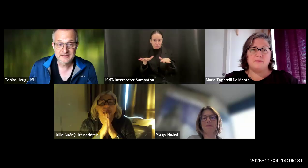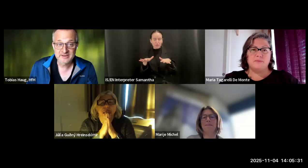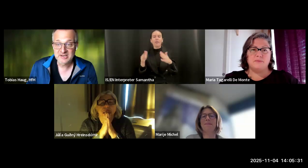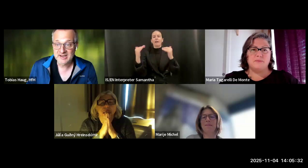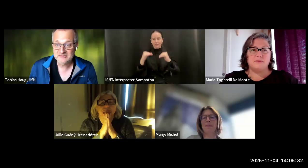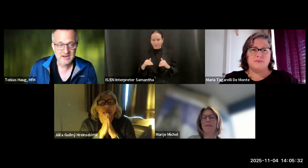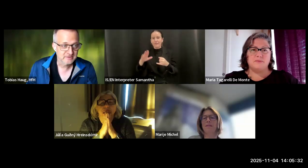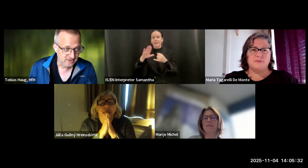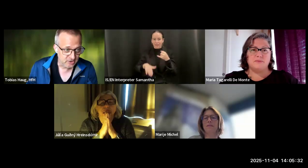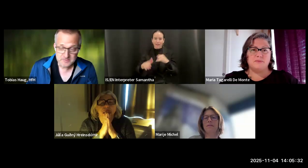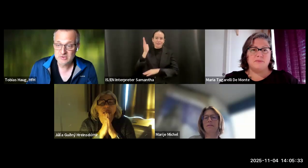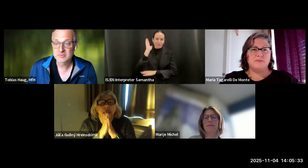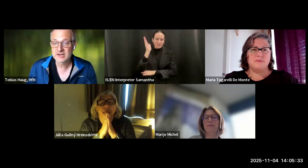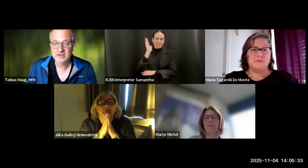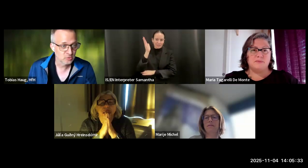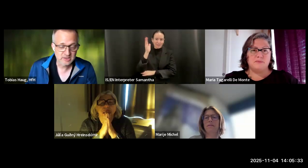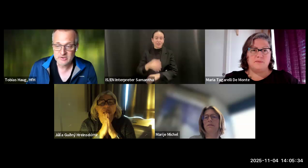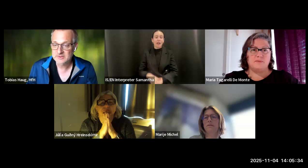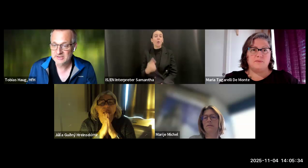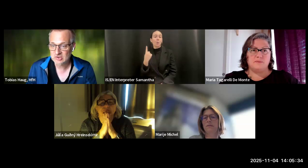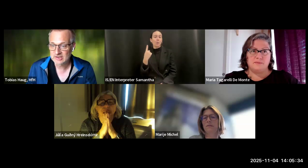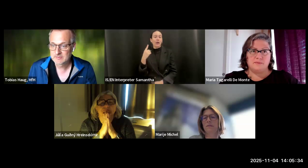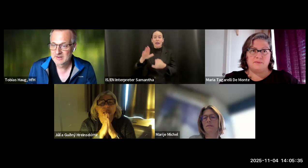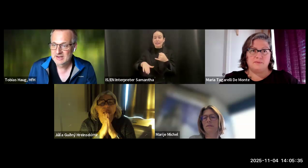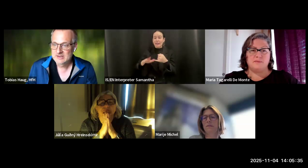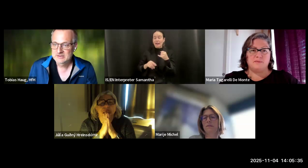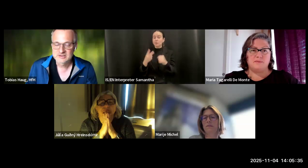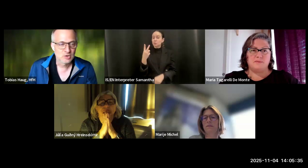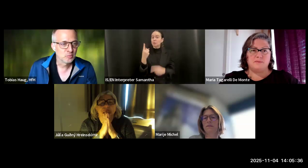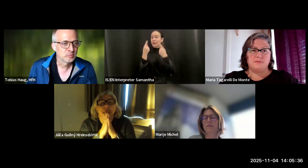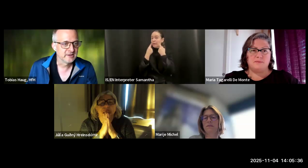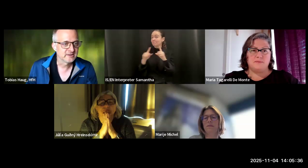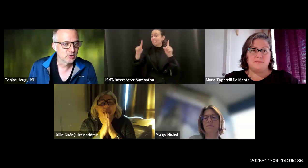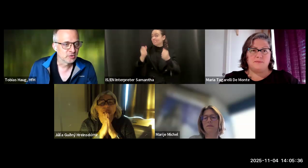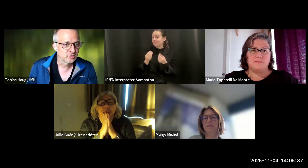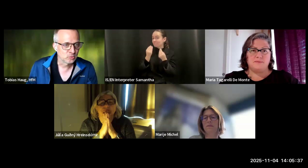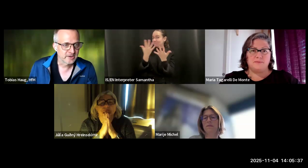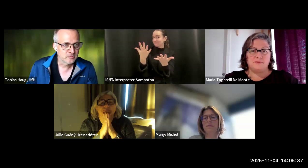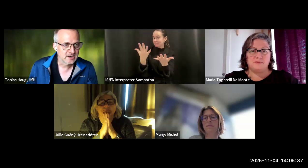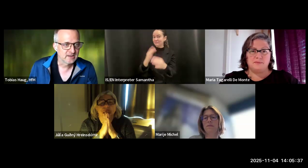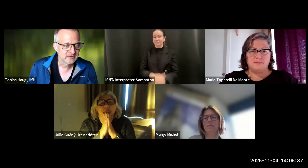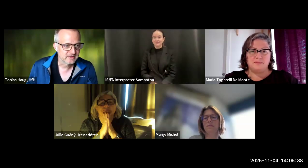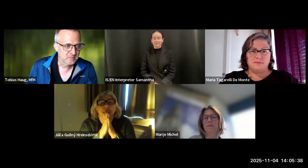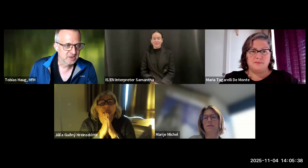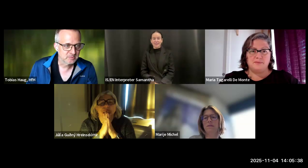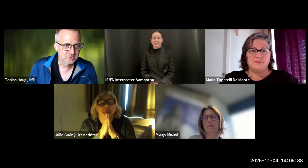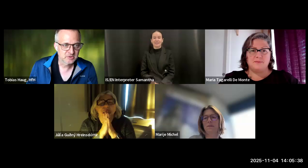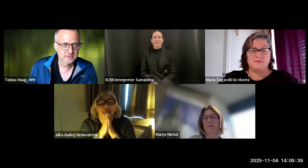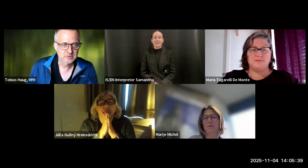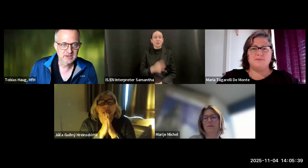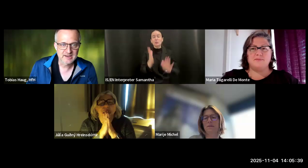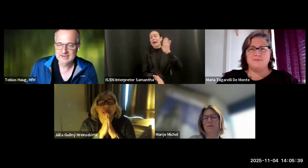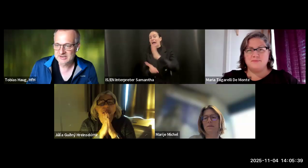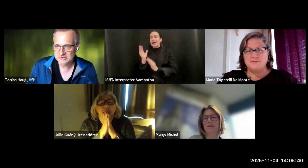Yeah, well, at the very end, we have an announcement to make, 2 announcements actually. So please don't run away, leave the